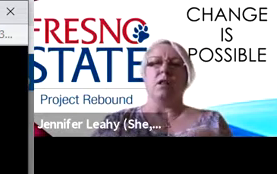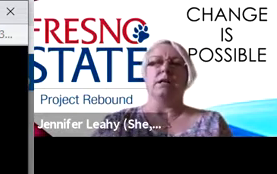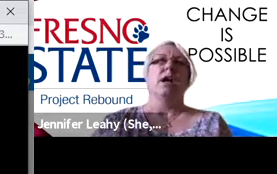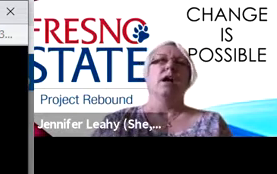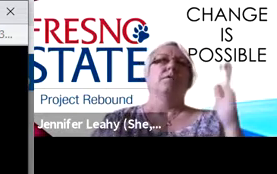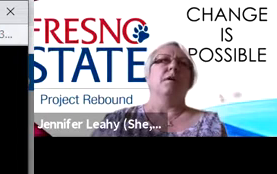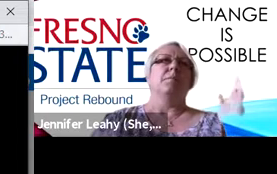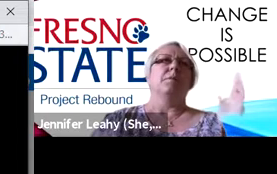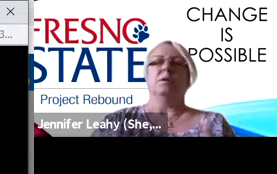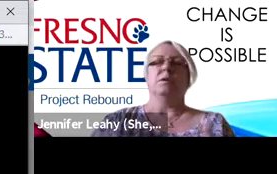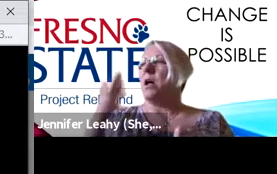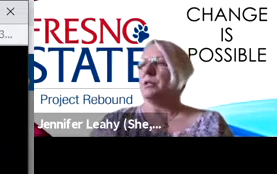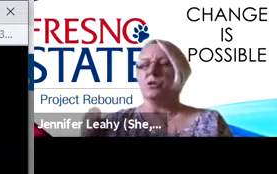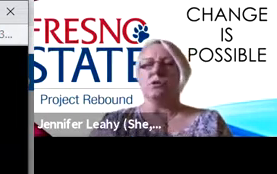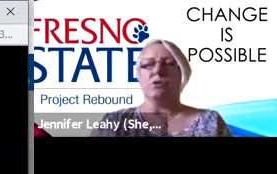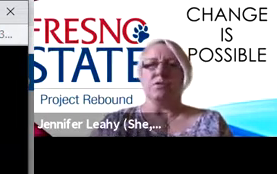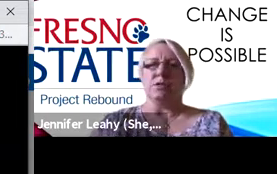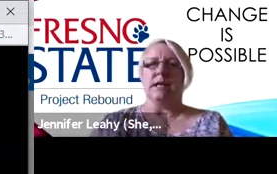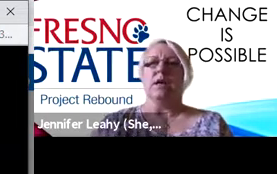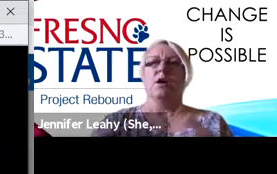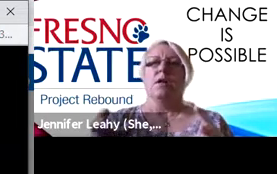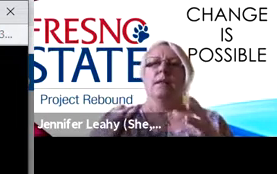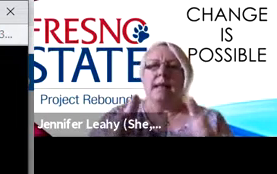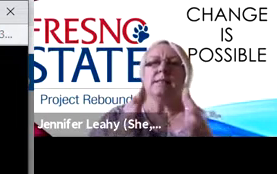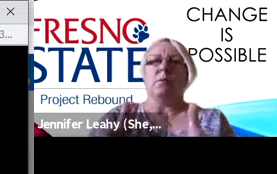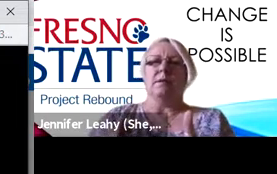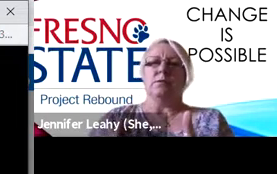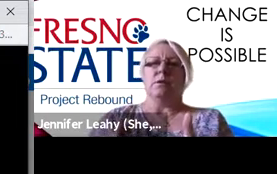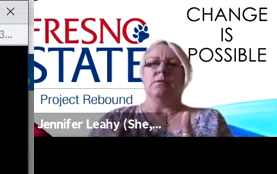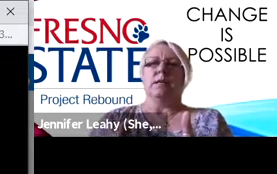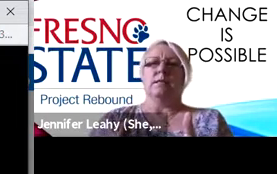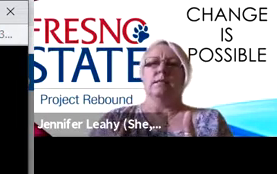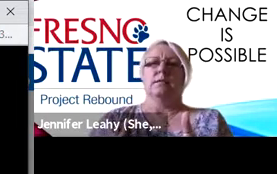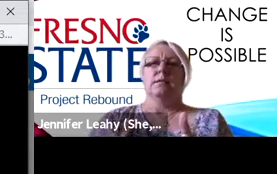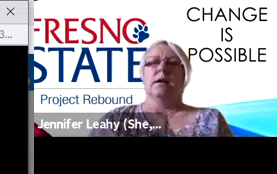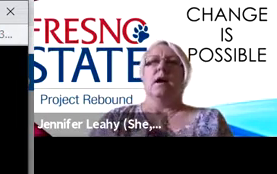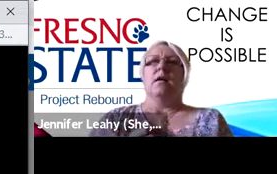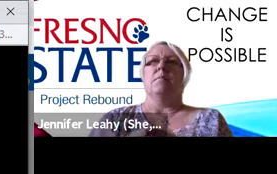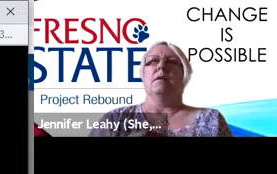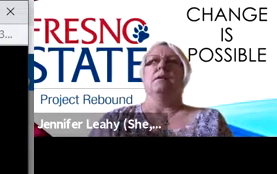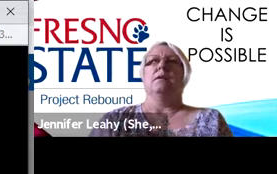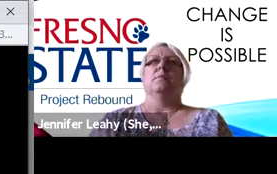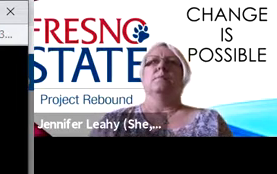to college, from community college to the university. That's where we lose our students.